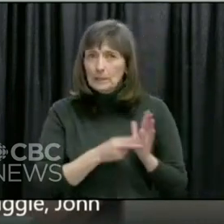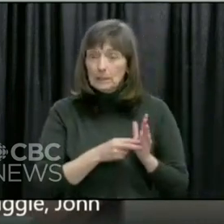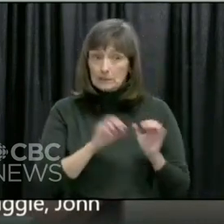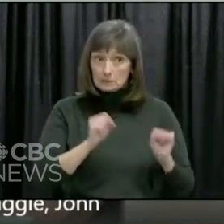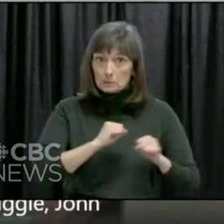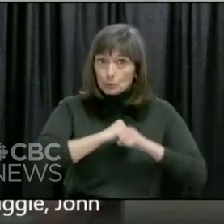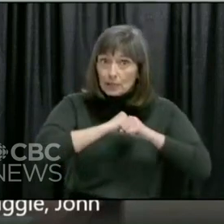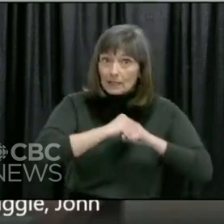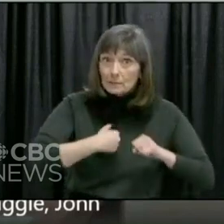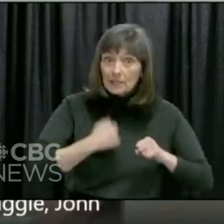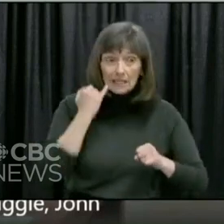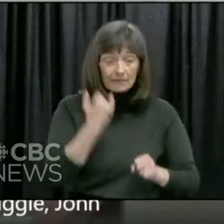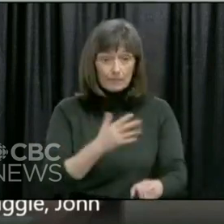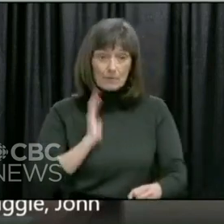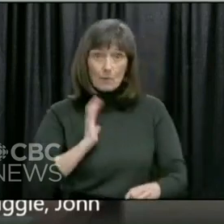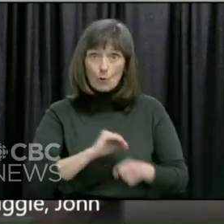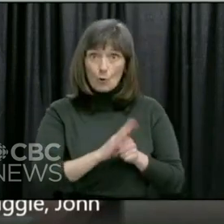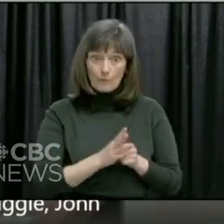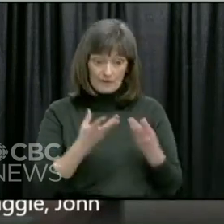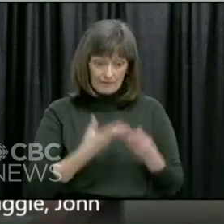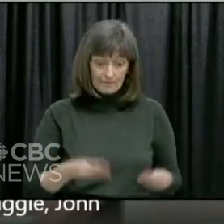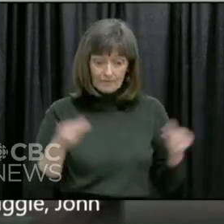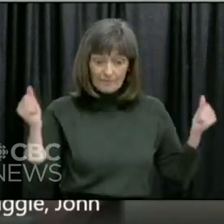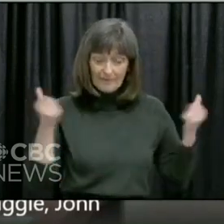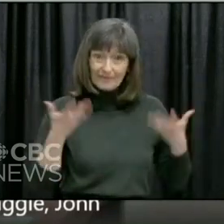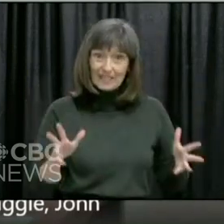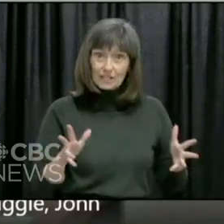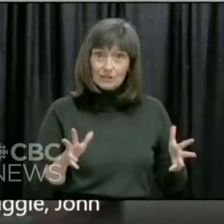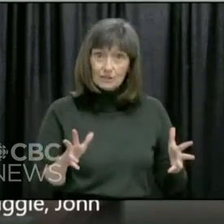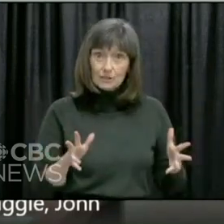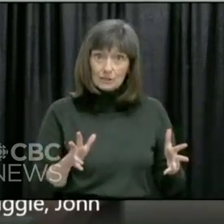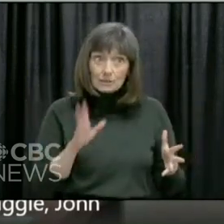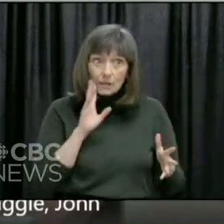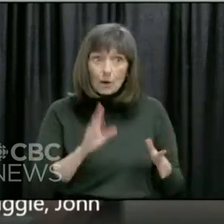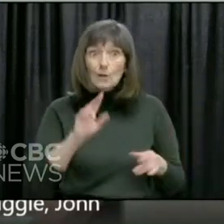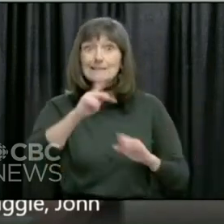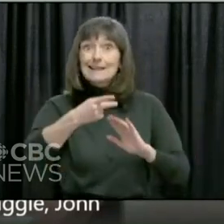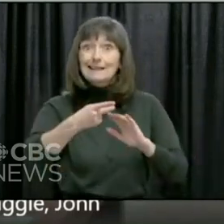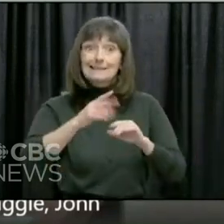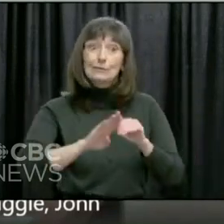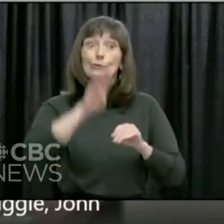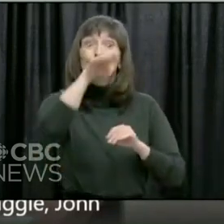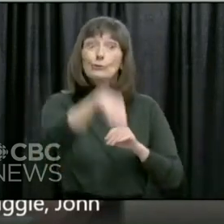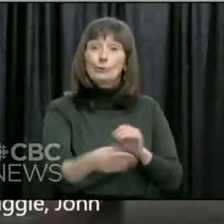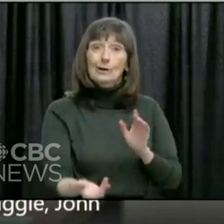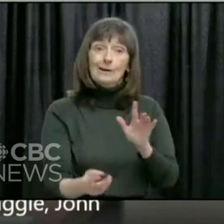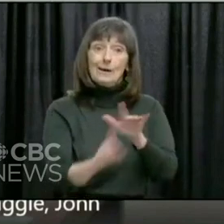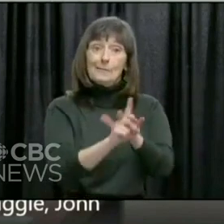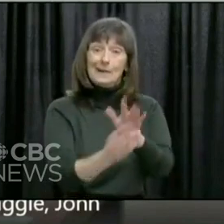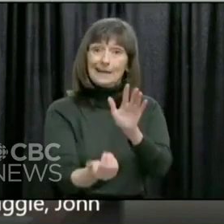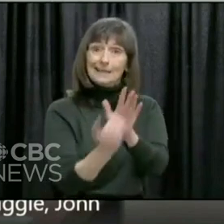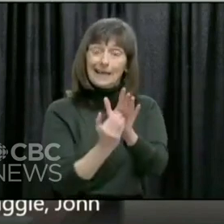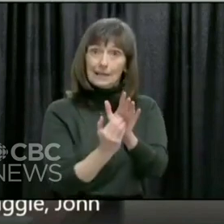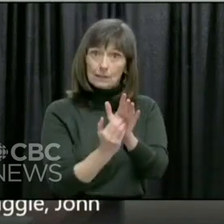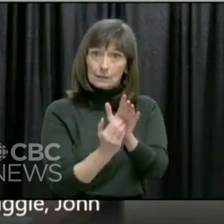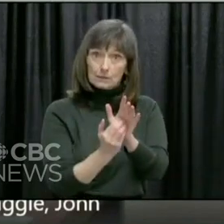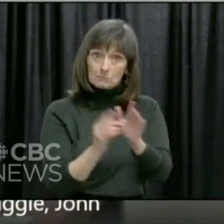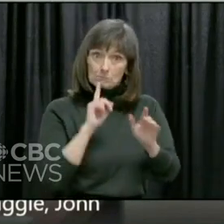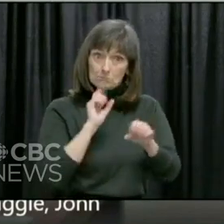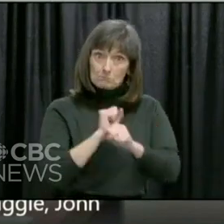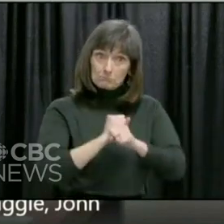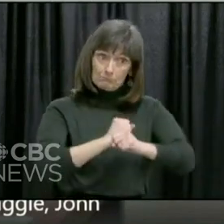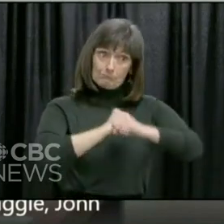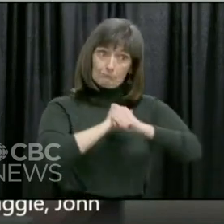of immunity to either a second bout of COVID-19 or the ability to regard oneself as truly